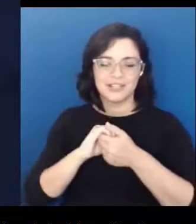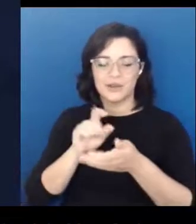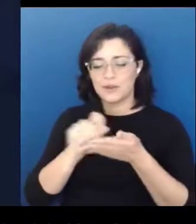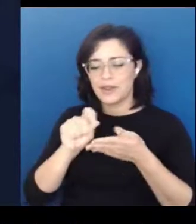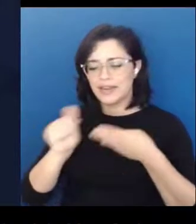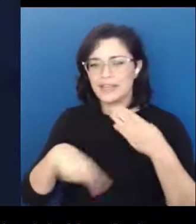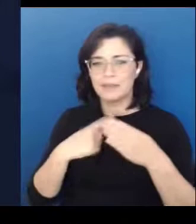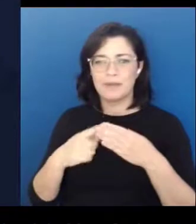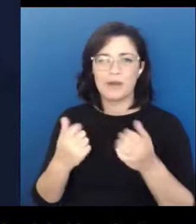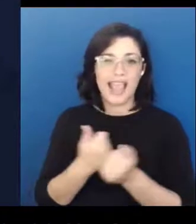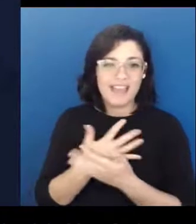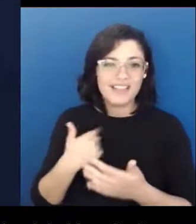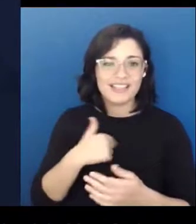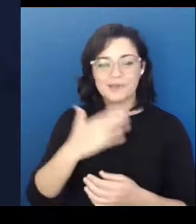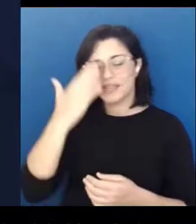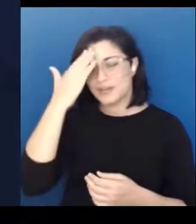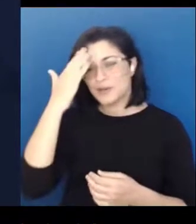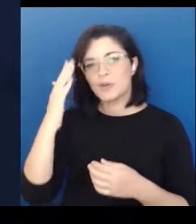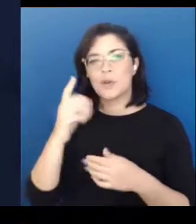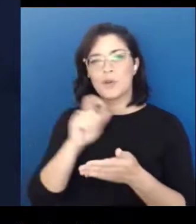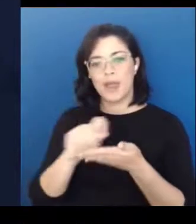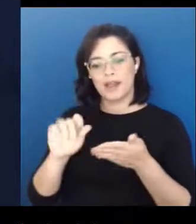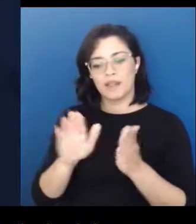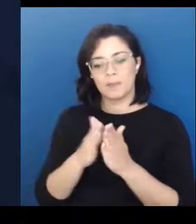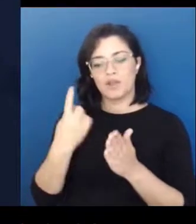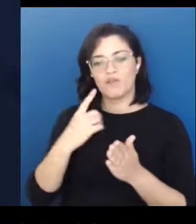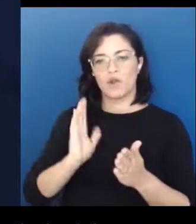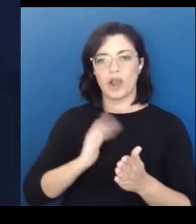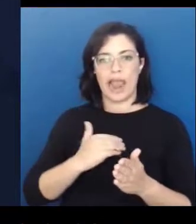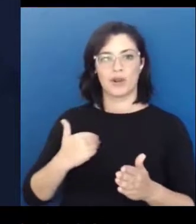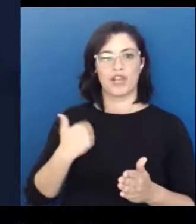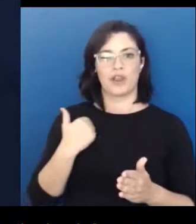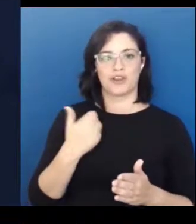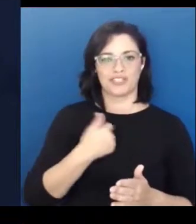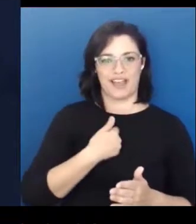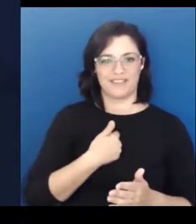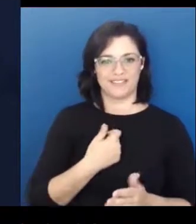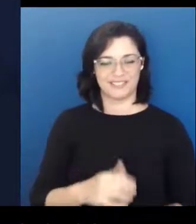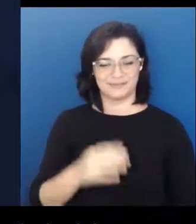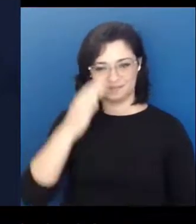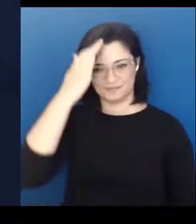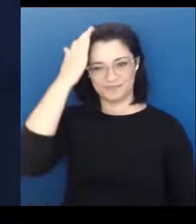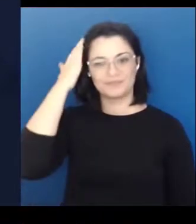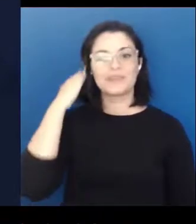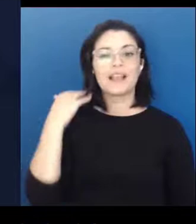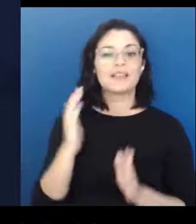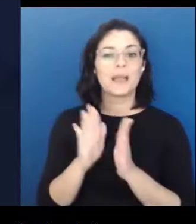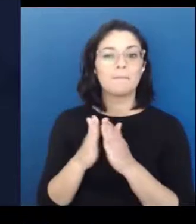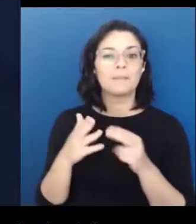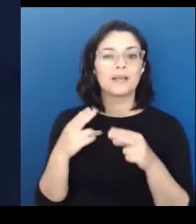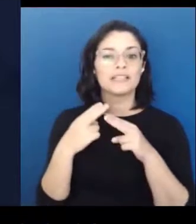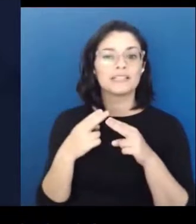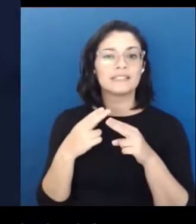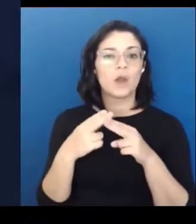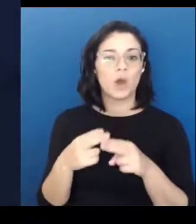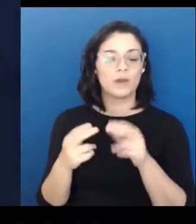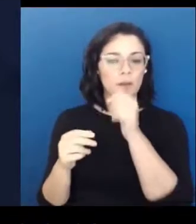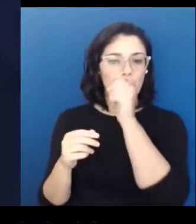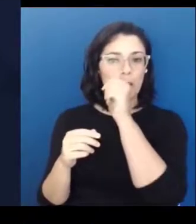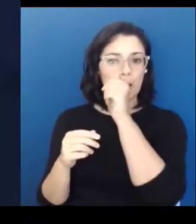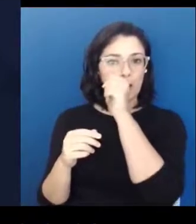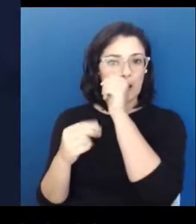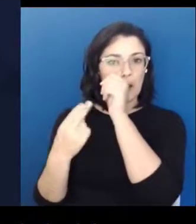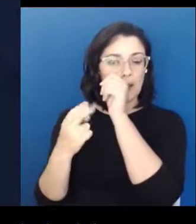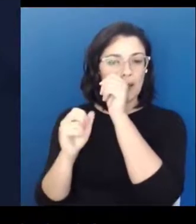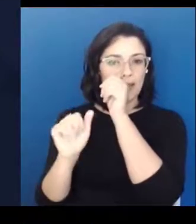younger selves. And it's called Here and Beyond, How to Live Skillfully with Hearing